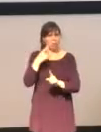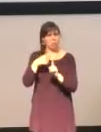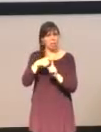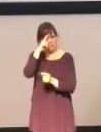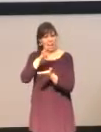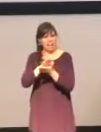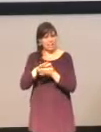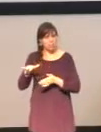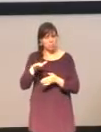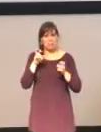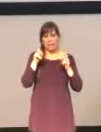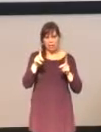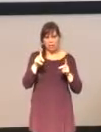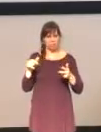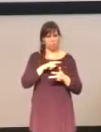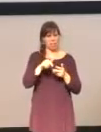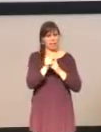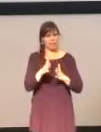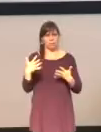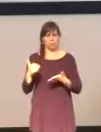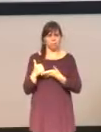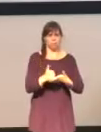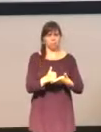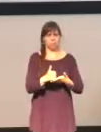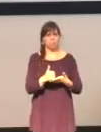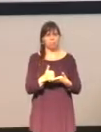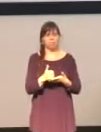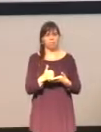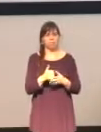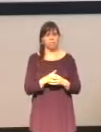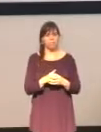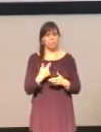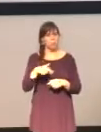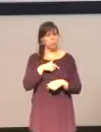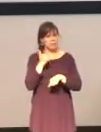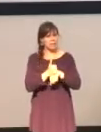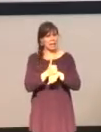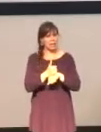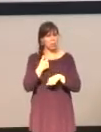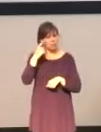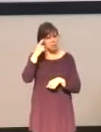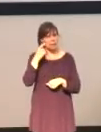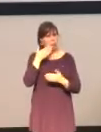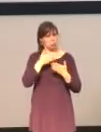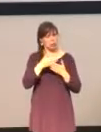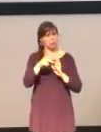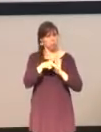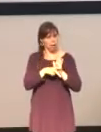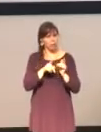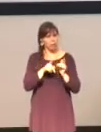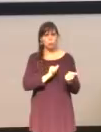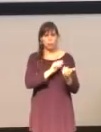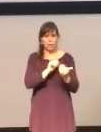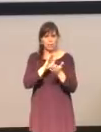academic arena, in the education arena. We've set what we believe are extremely logical policies to address the needs